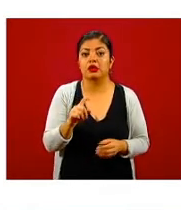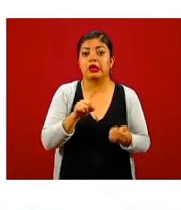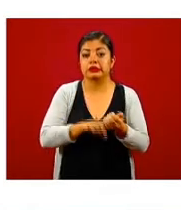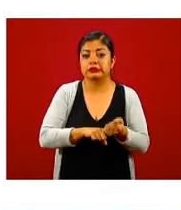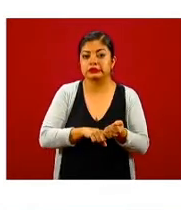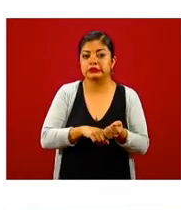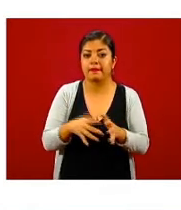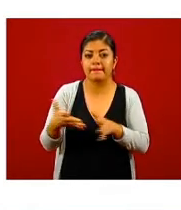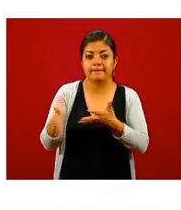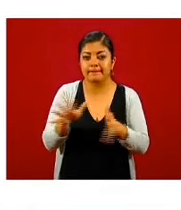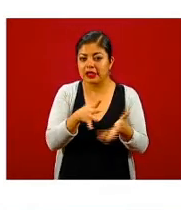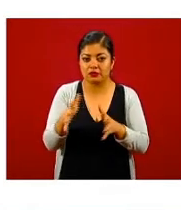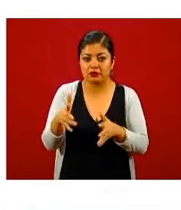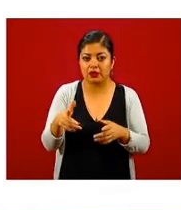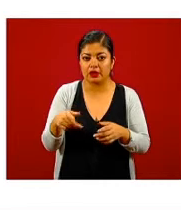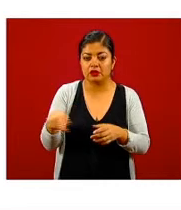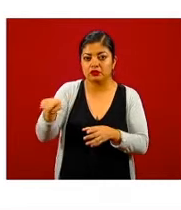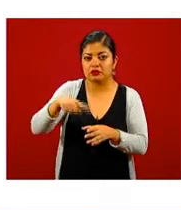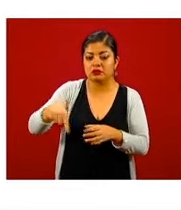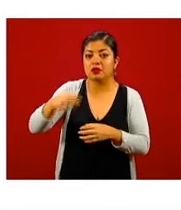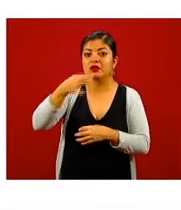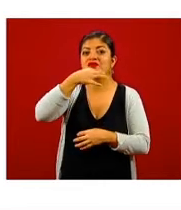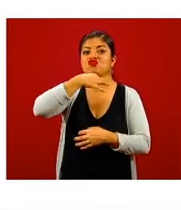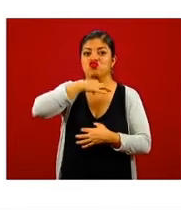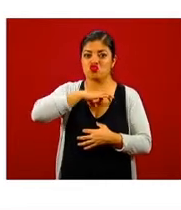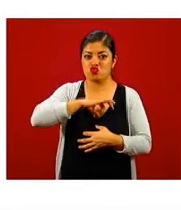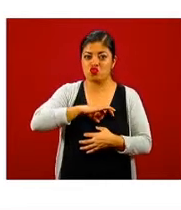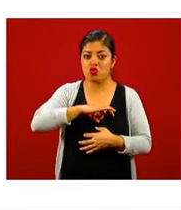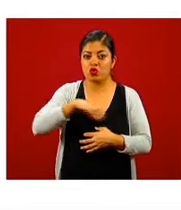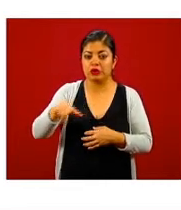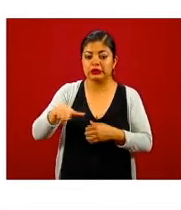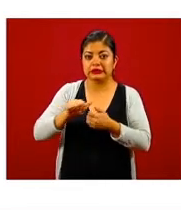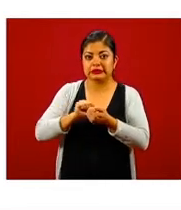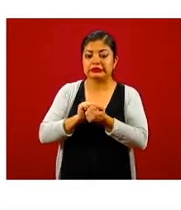died who represented 1.8%, and these are